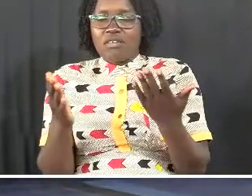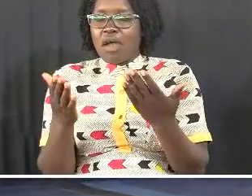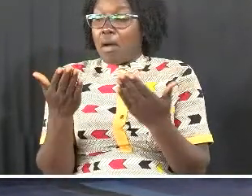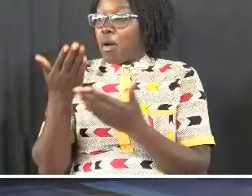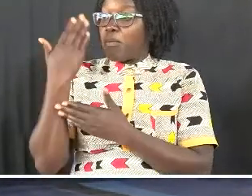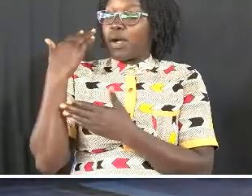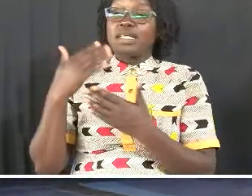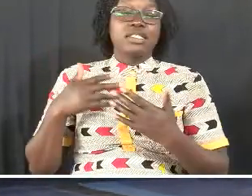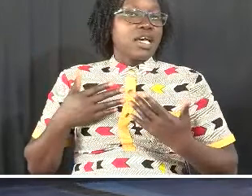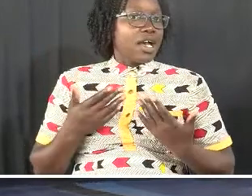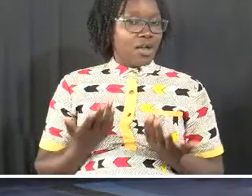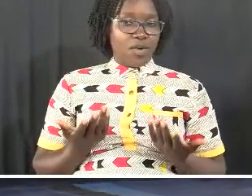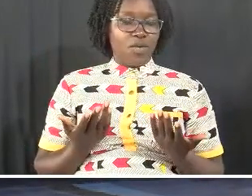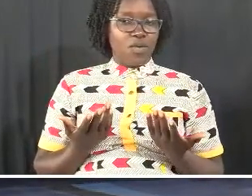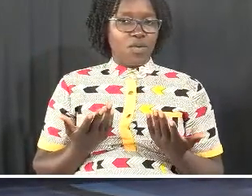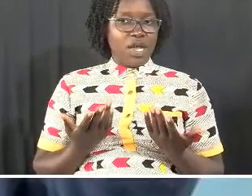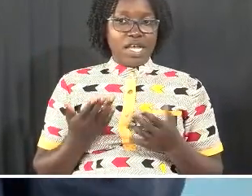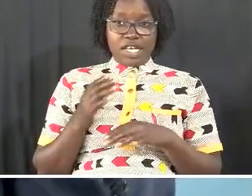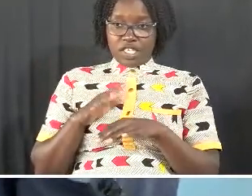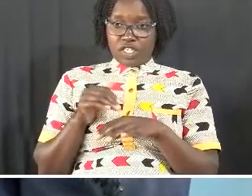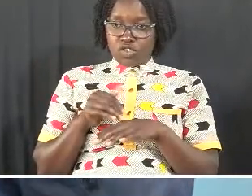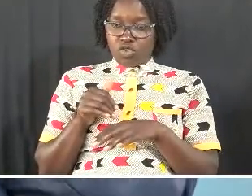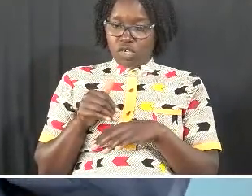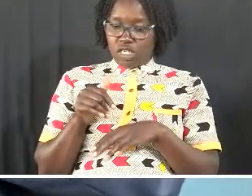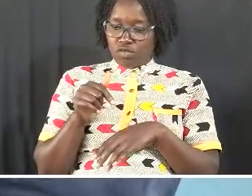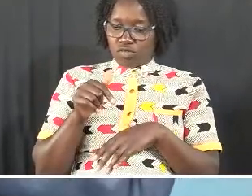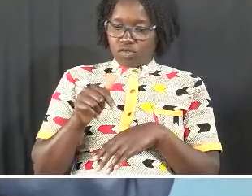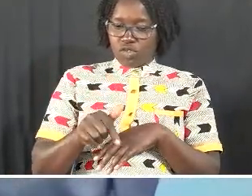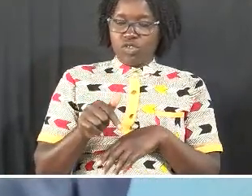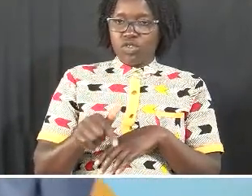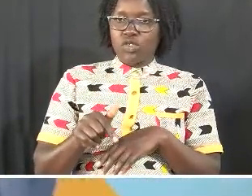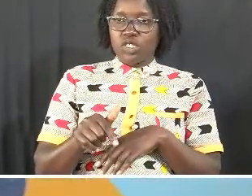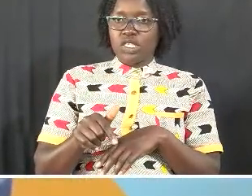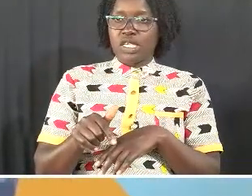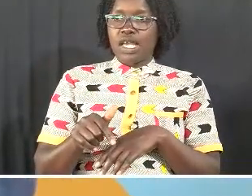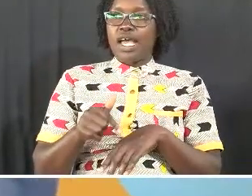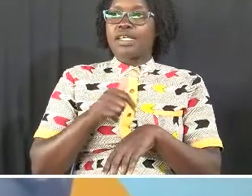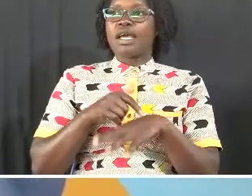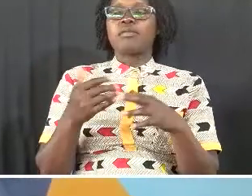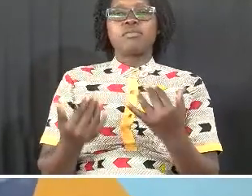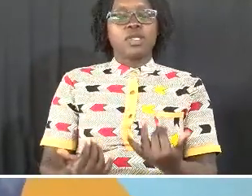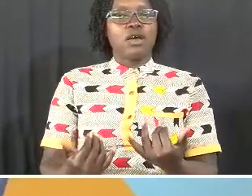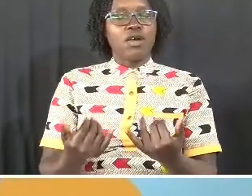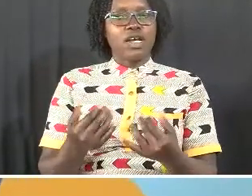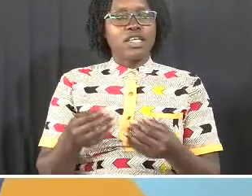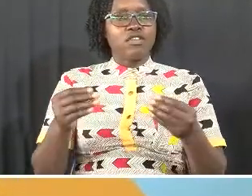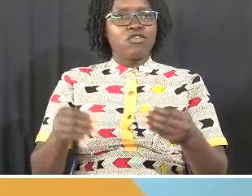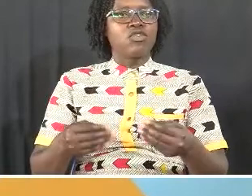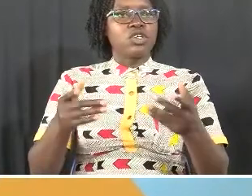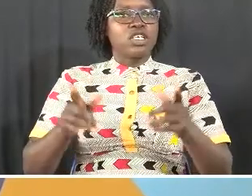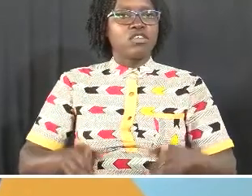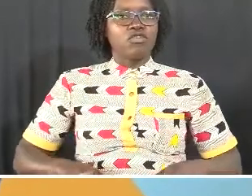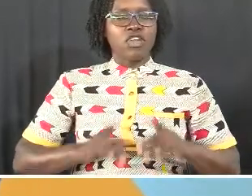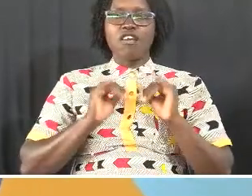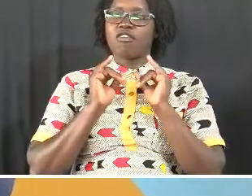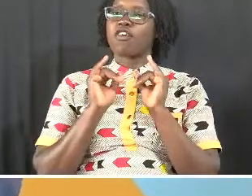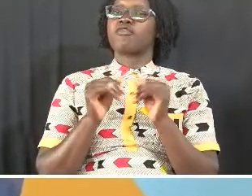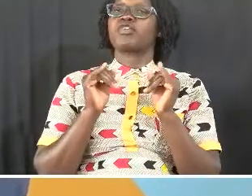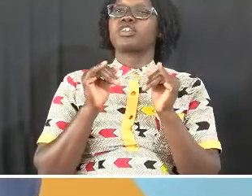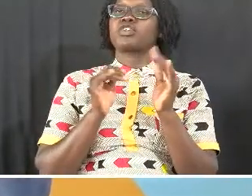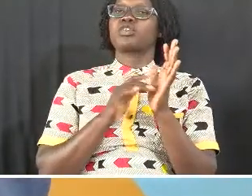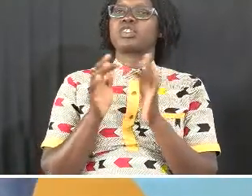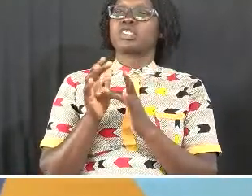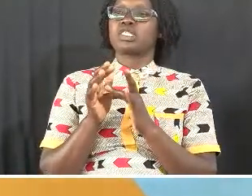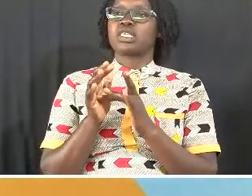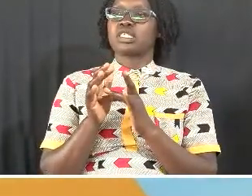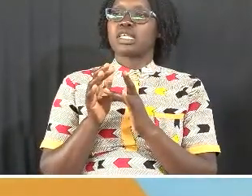been. He is calling today, even during this sermon, if you give your life afresh to Jesus,